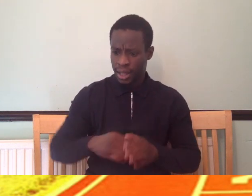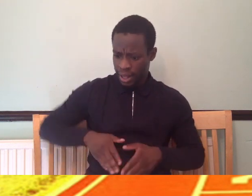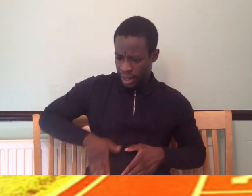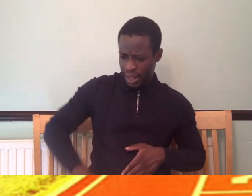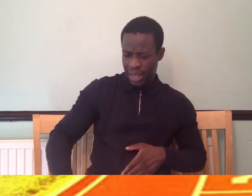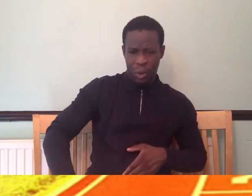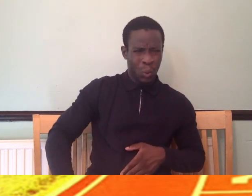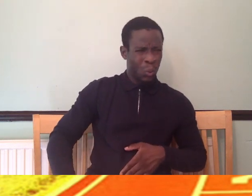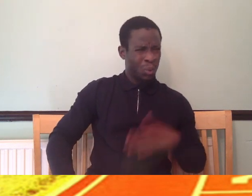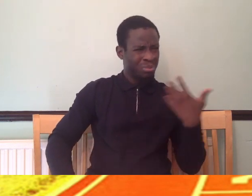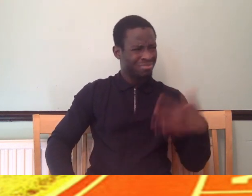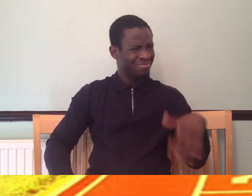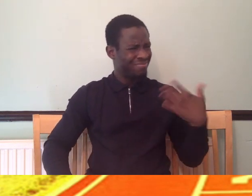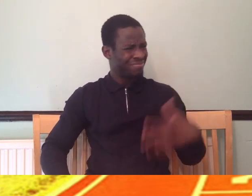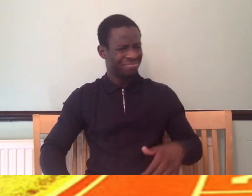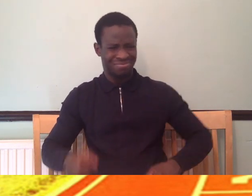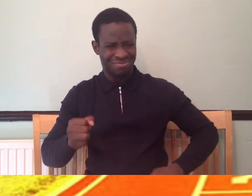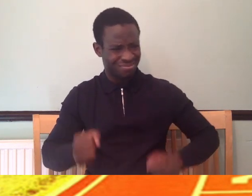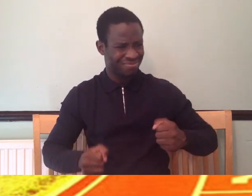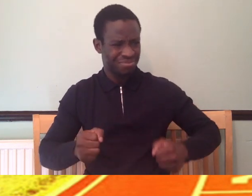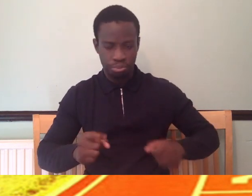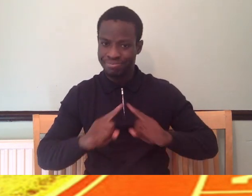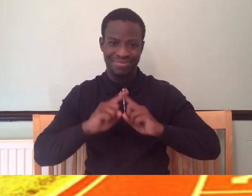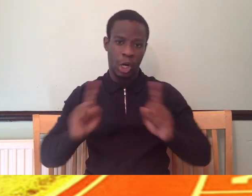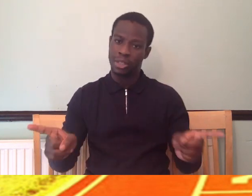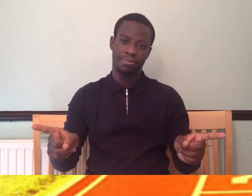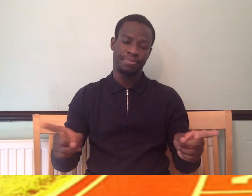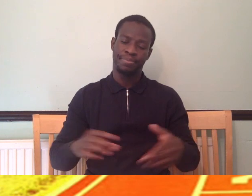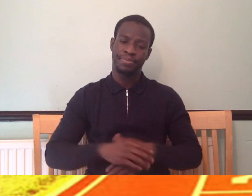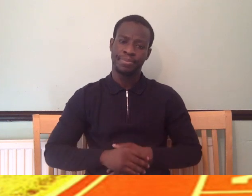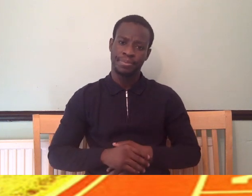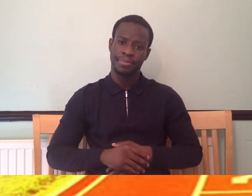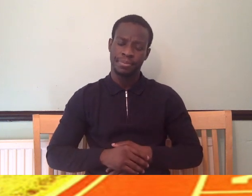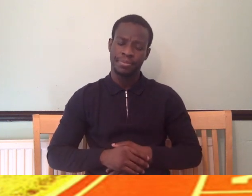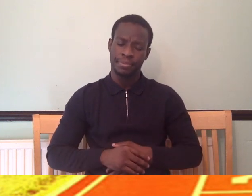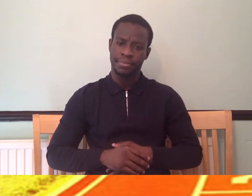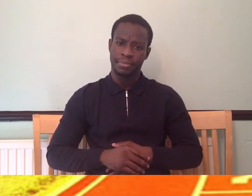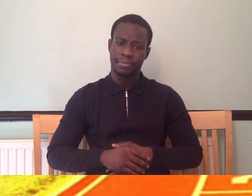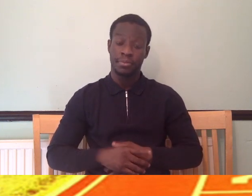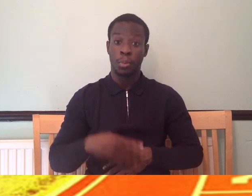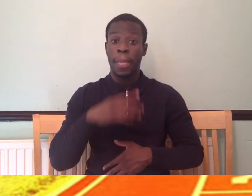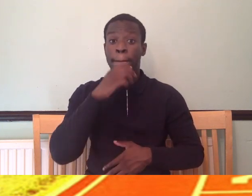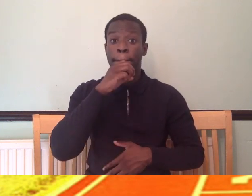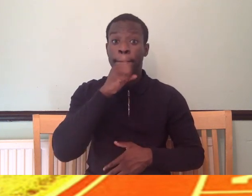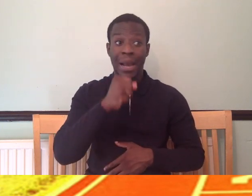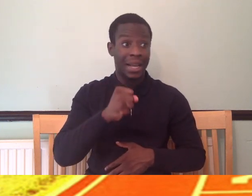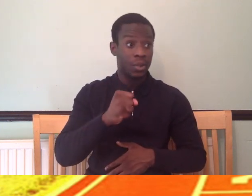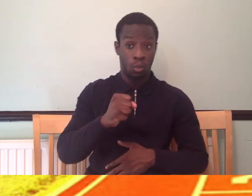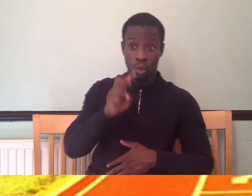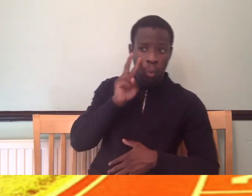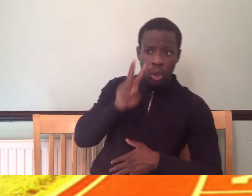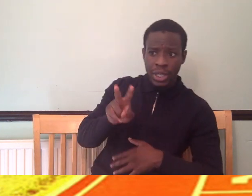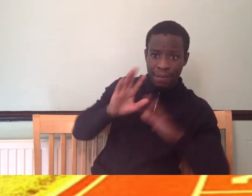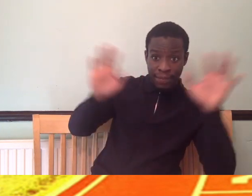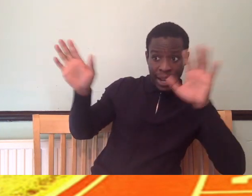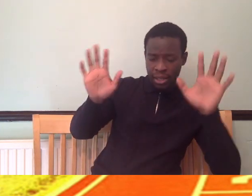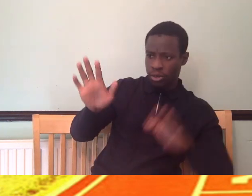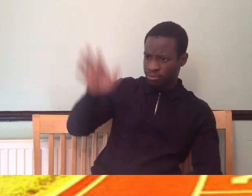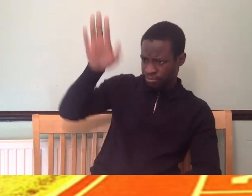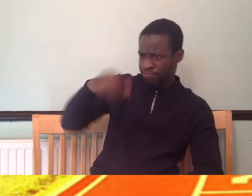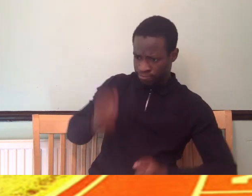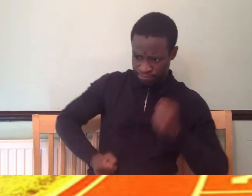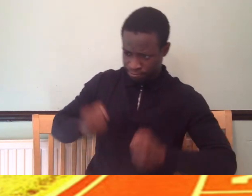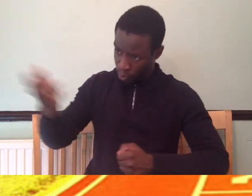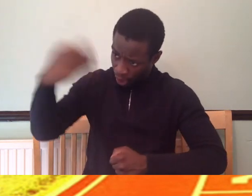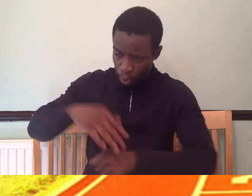meant he had to stop running. He couldn't continue to try and win that medal. A man came out of the crowd and helped him complete the